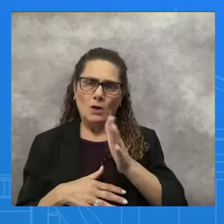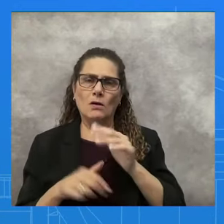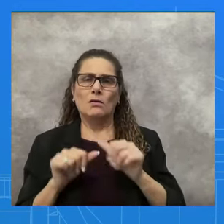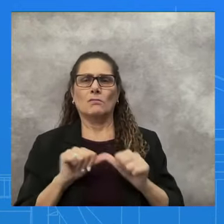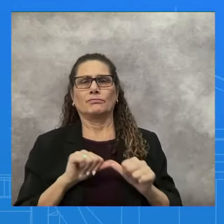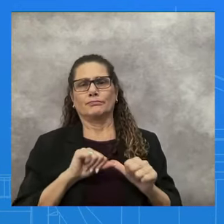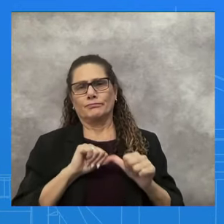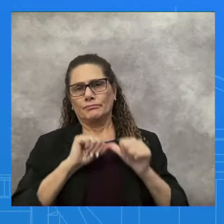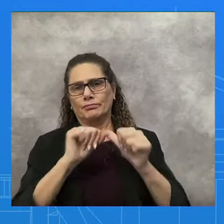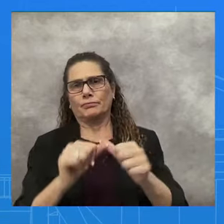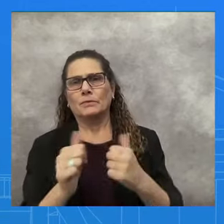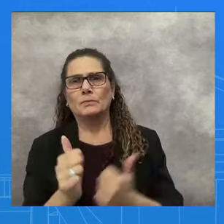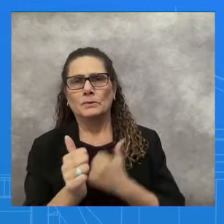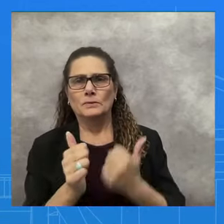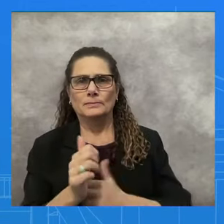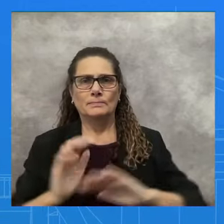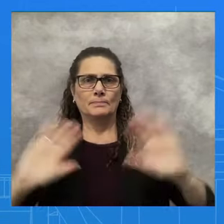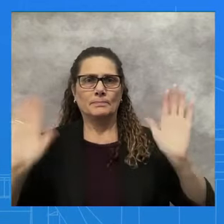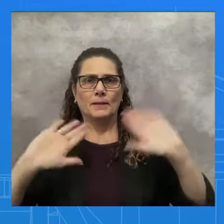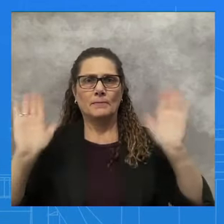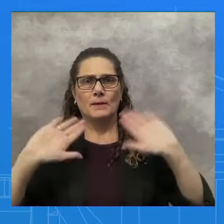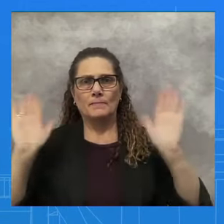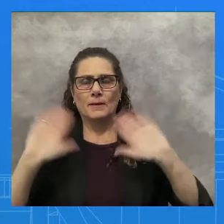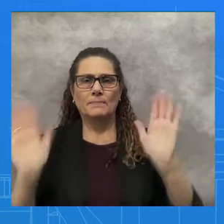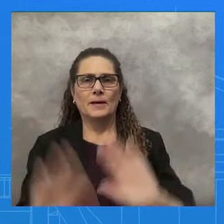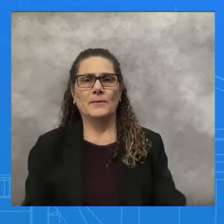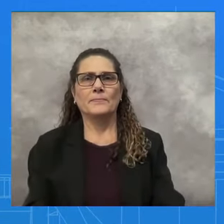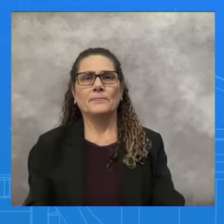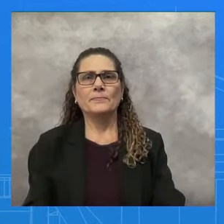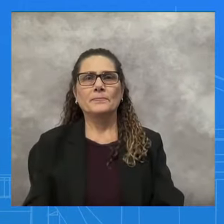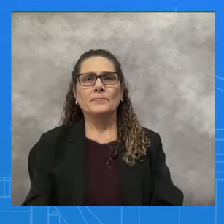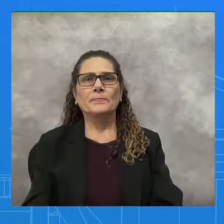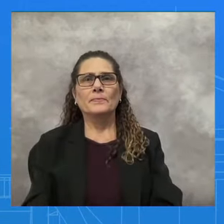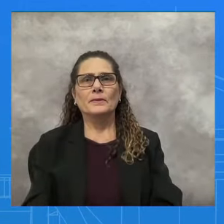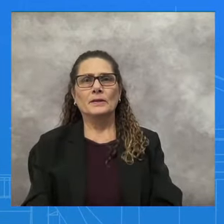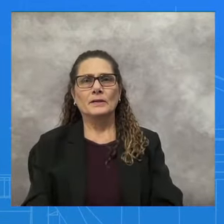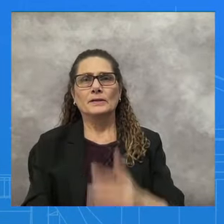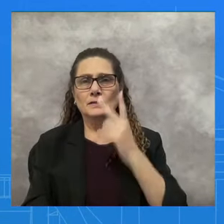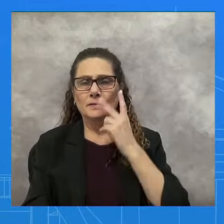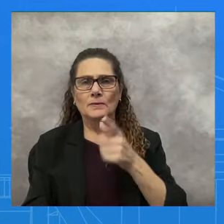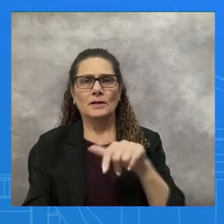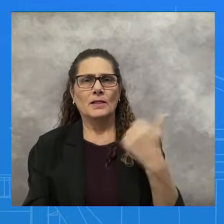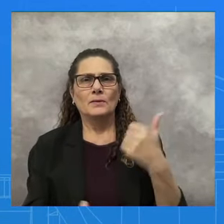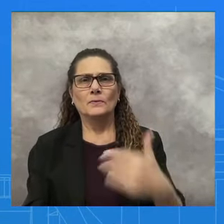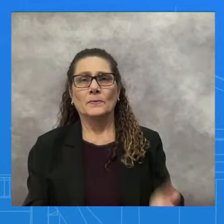Bye, everybody. I'll see you on the road, whoever's going to Ohio with us.